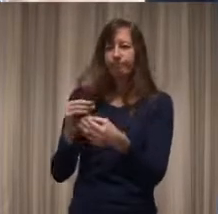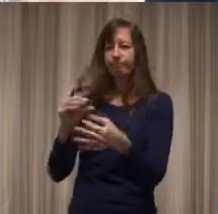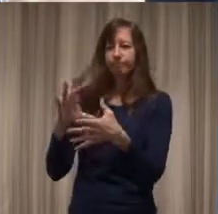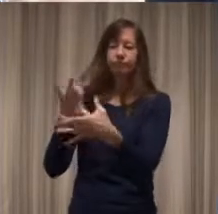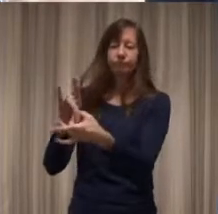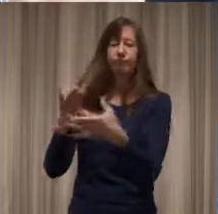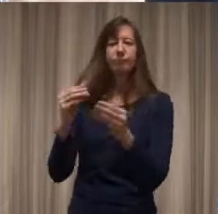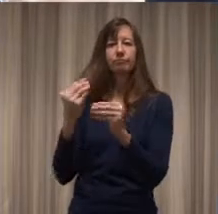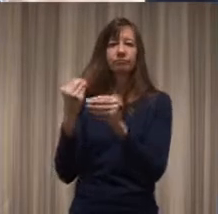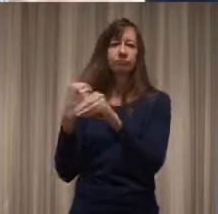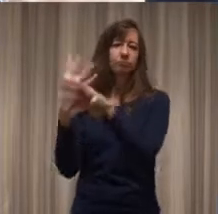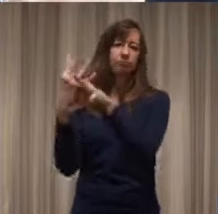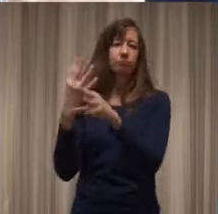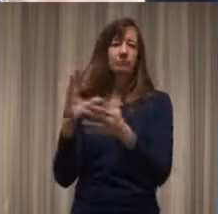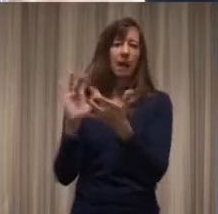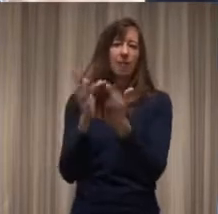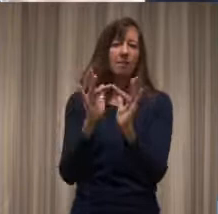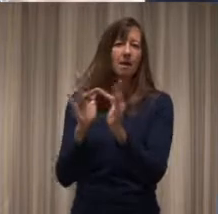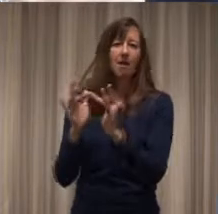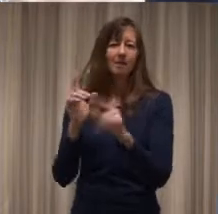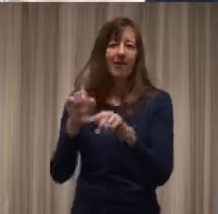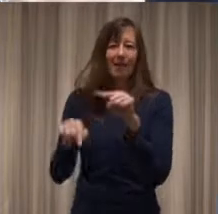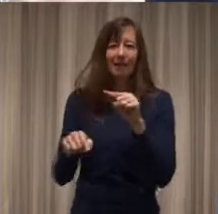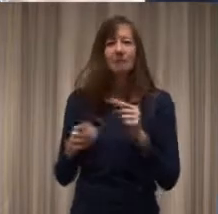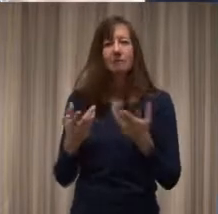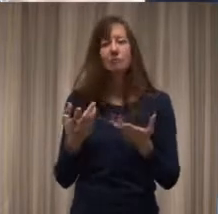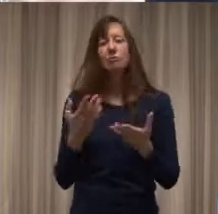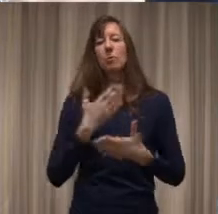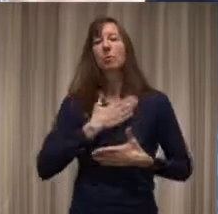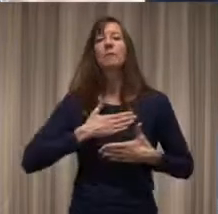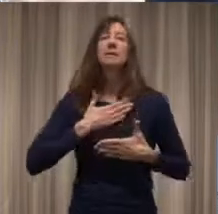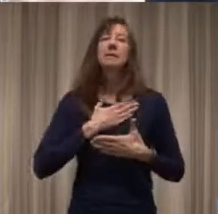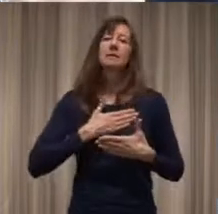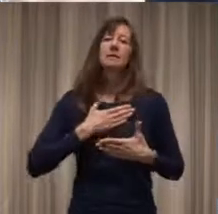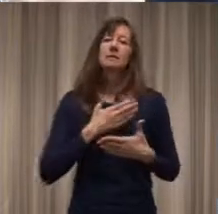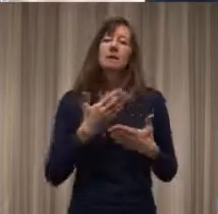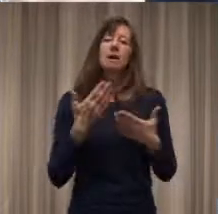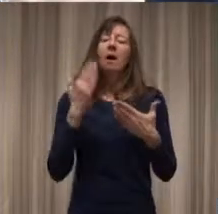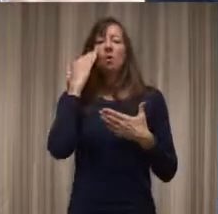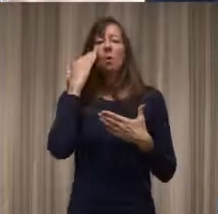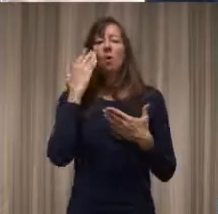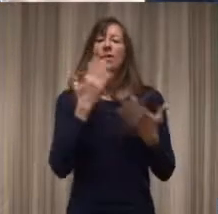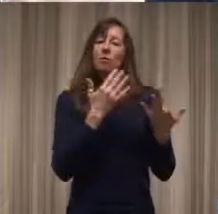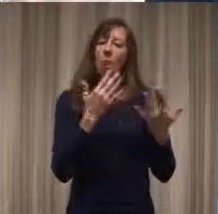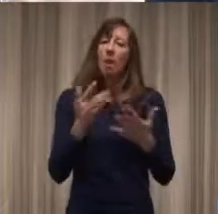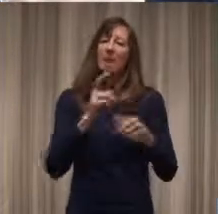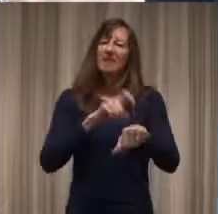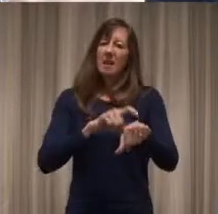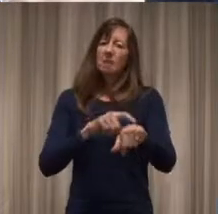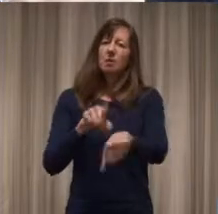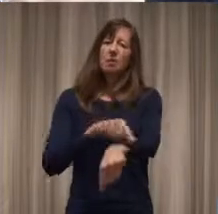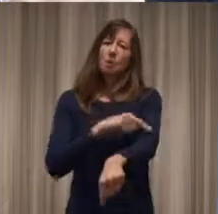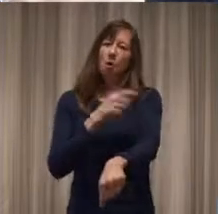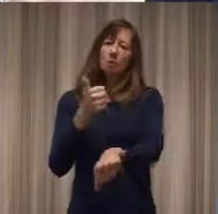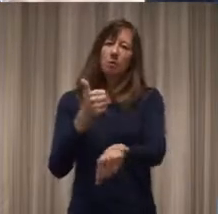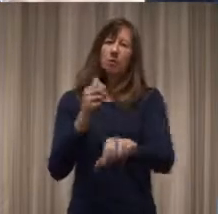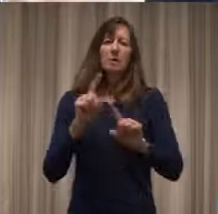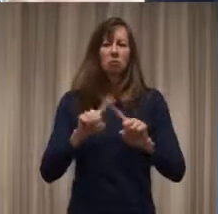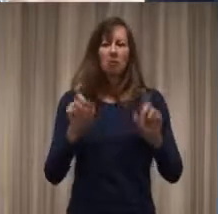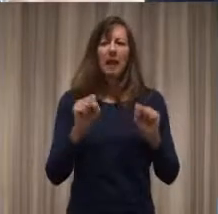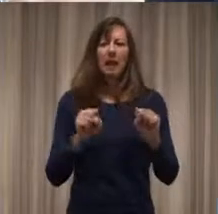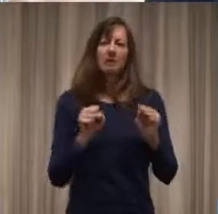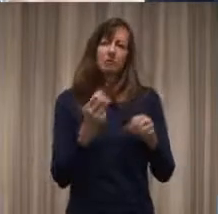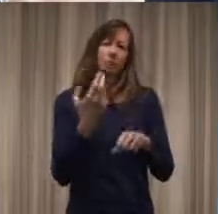course, always reach out, but know that the wait times are a little bit longer right now, and you can go to our website for more information.